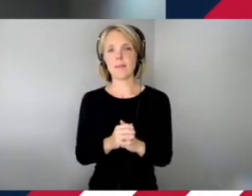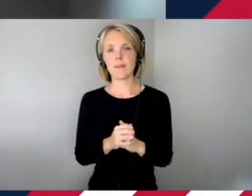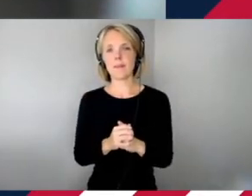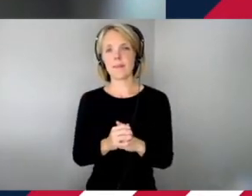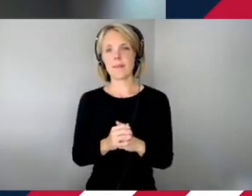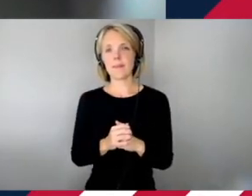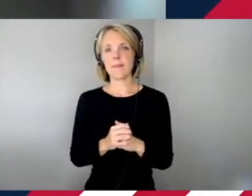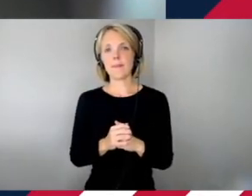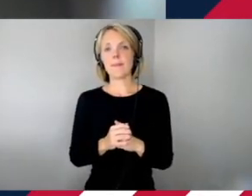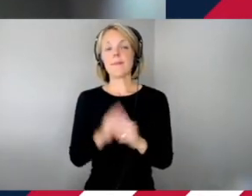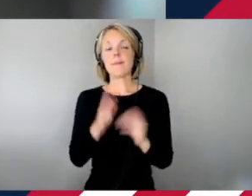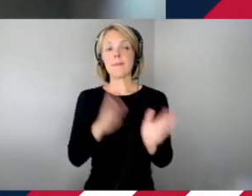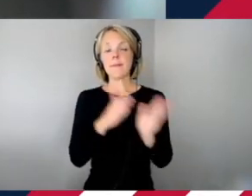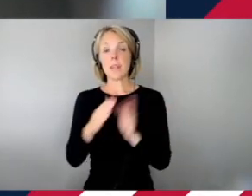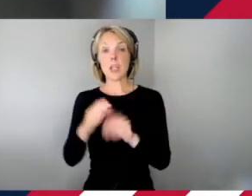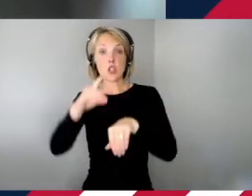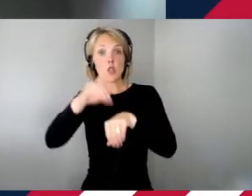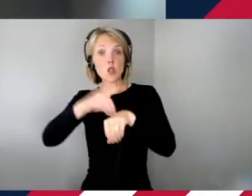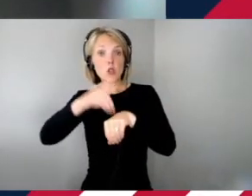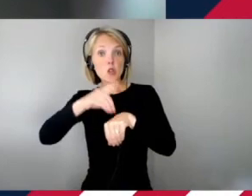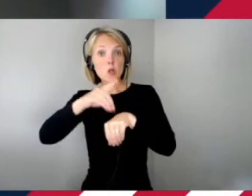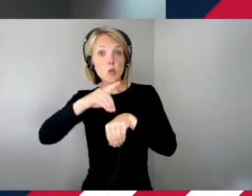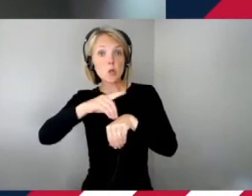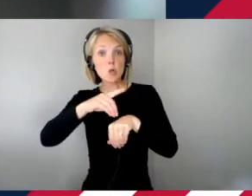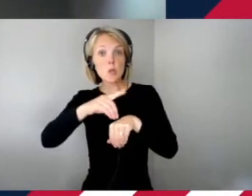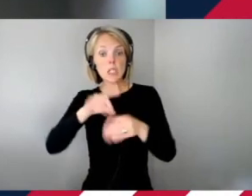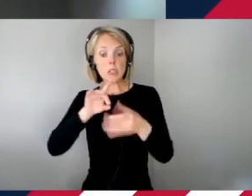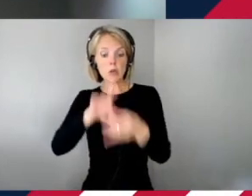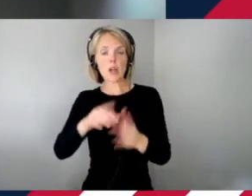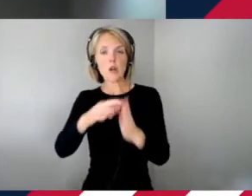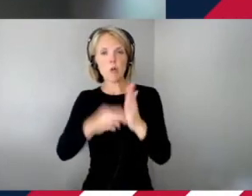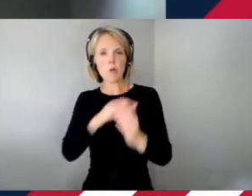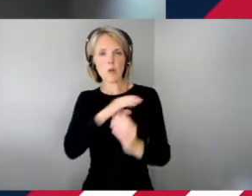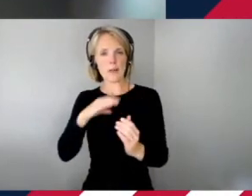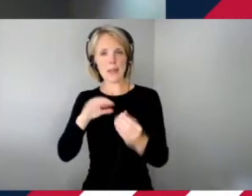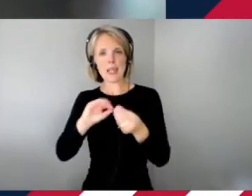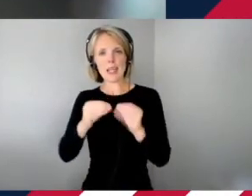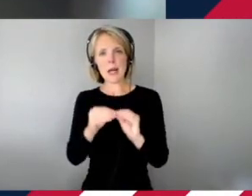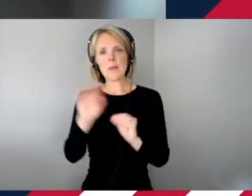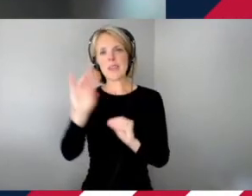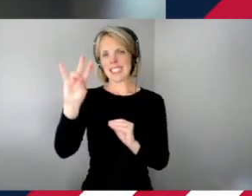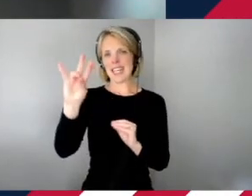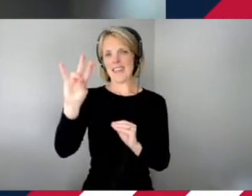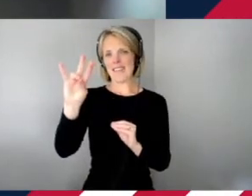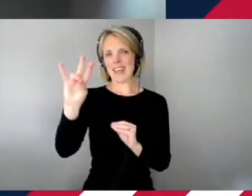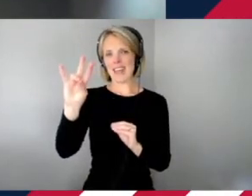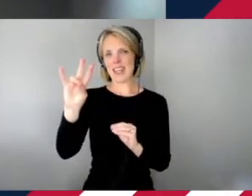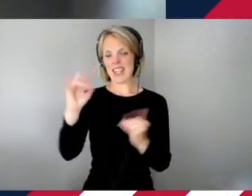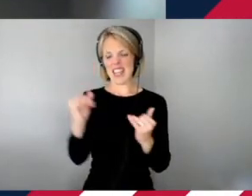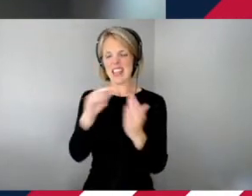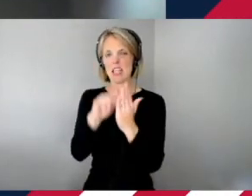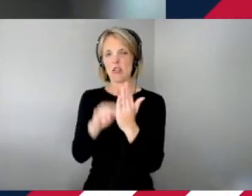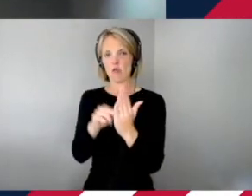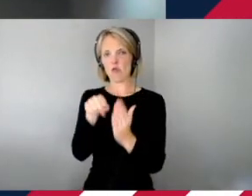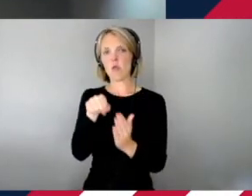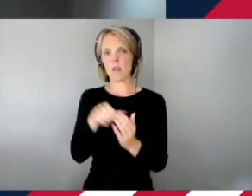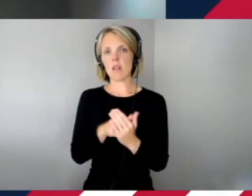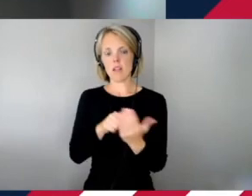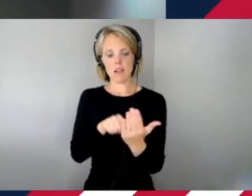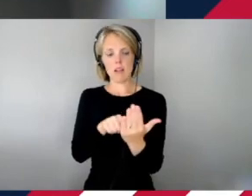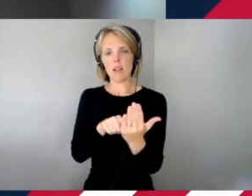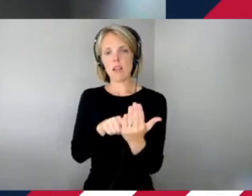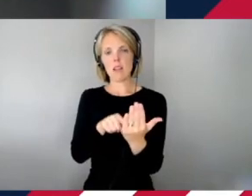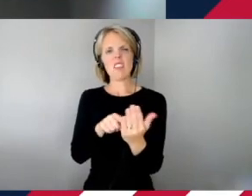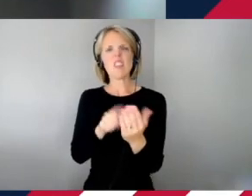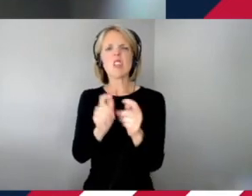Then the duties with regard to the Rules Committee, item 7 in these rules, these have been